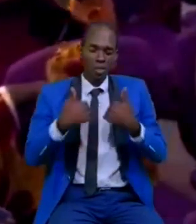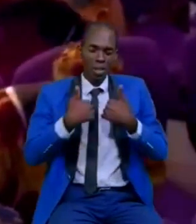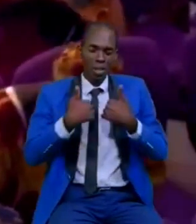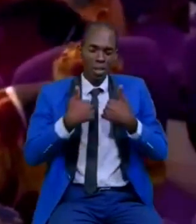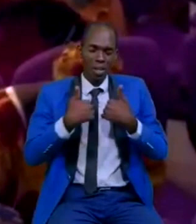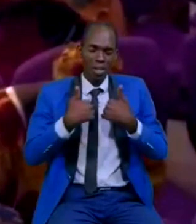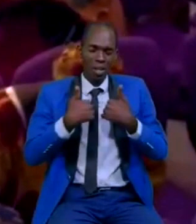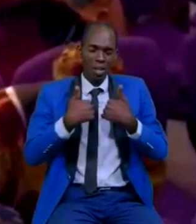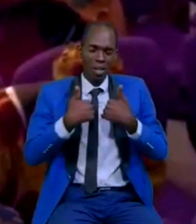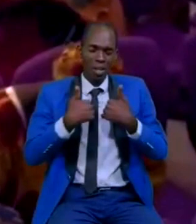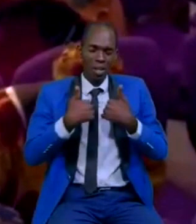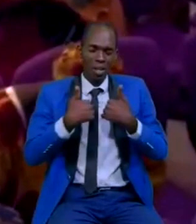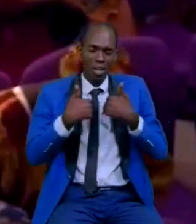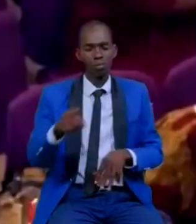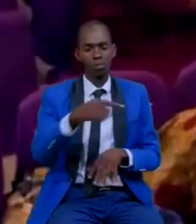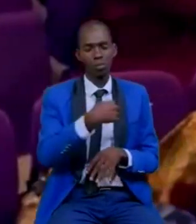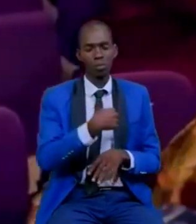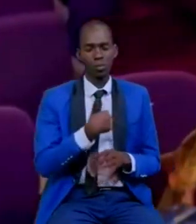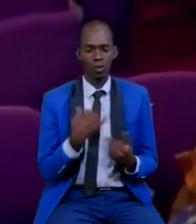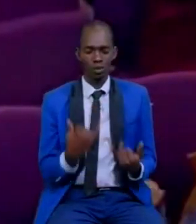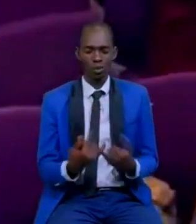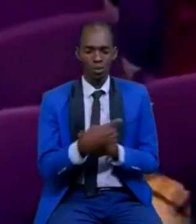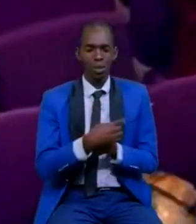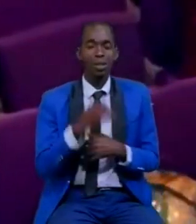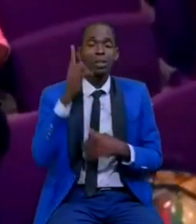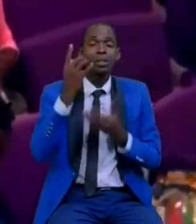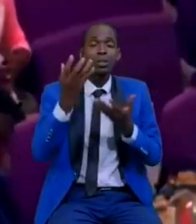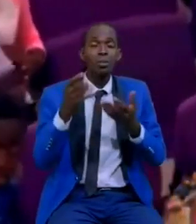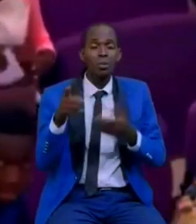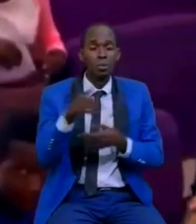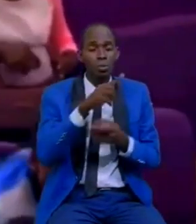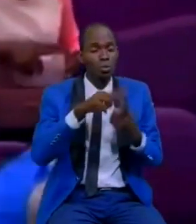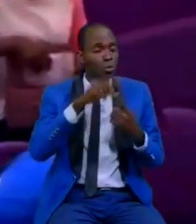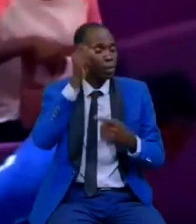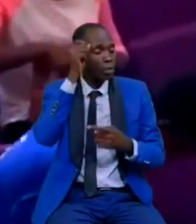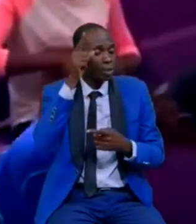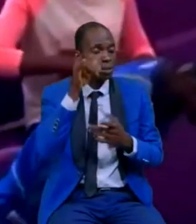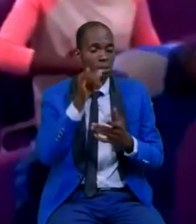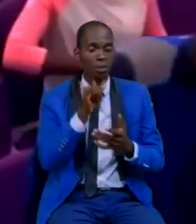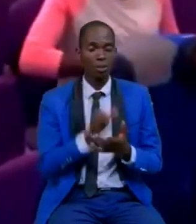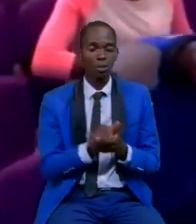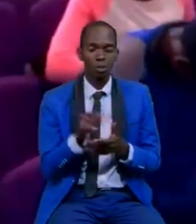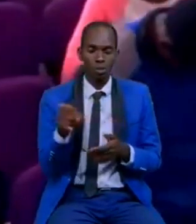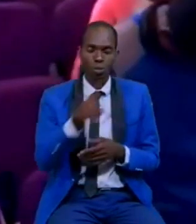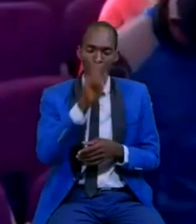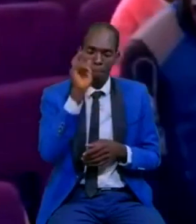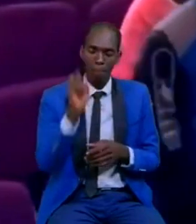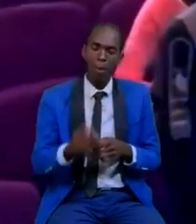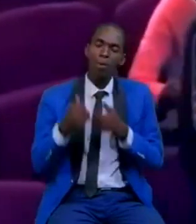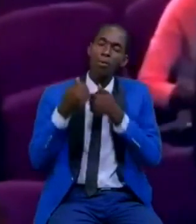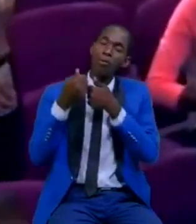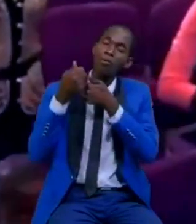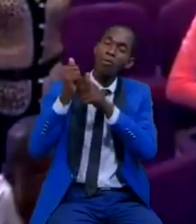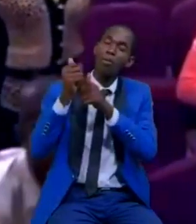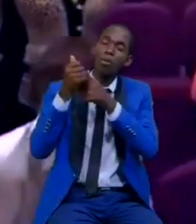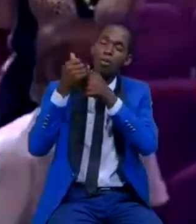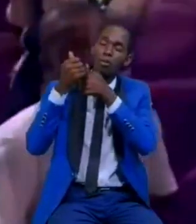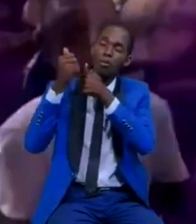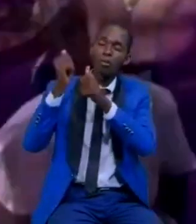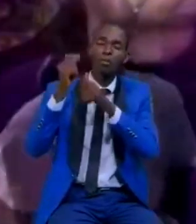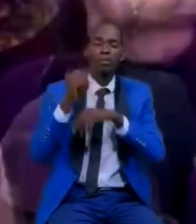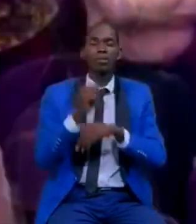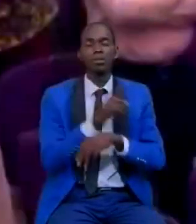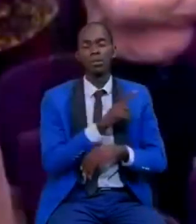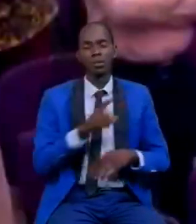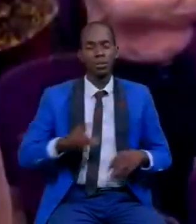us today, and he wants you to understand that you must follow the Lord, follow the Lord, follow the